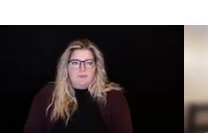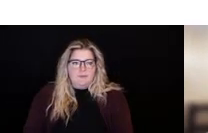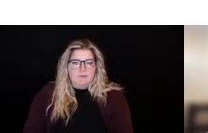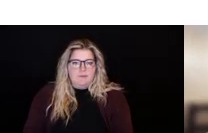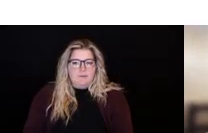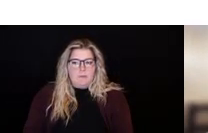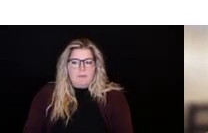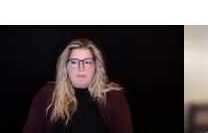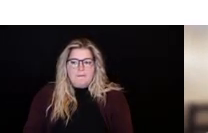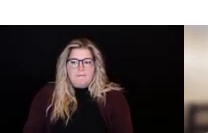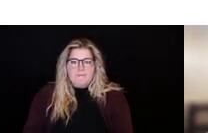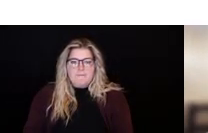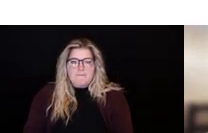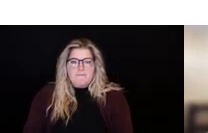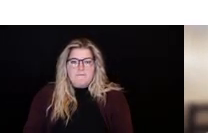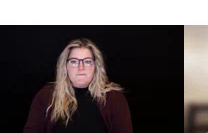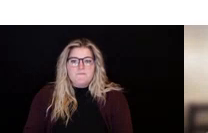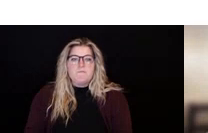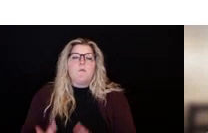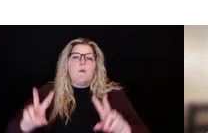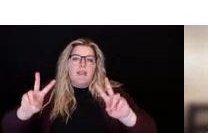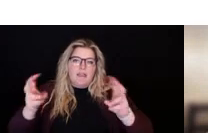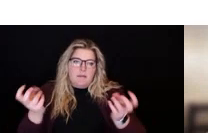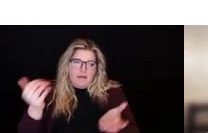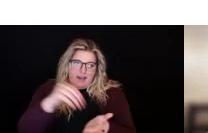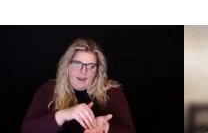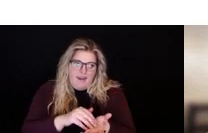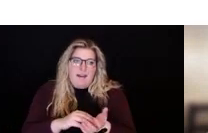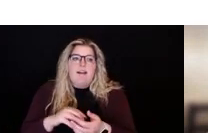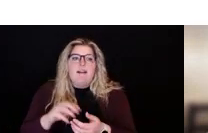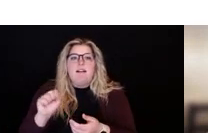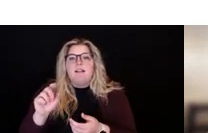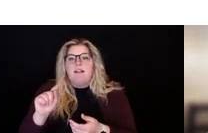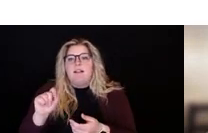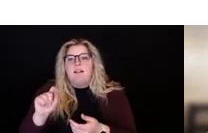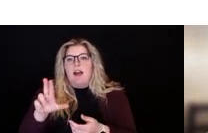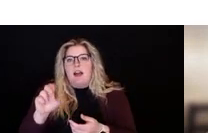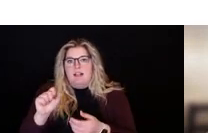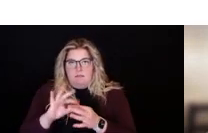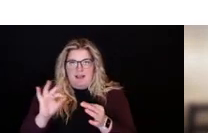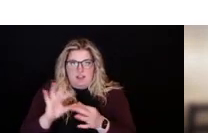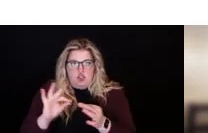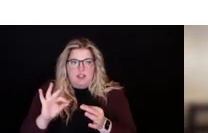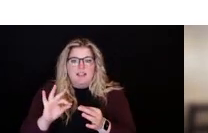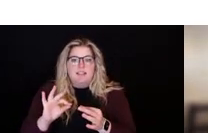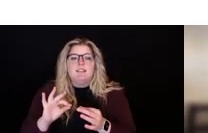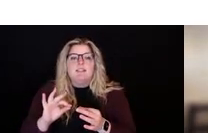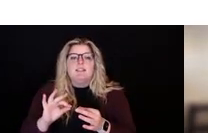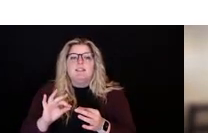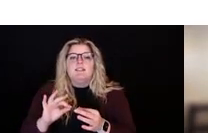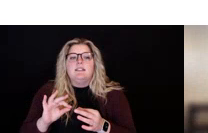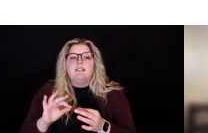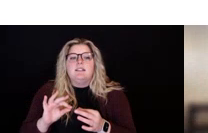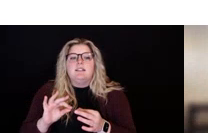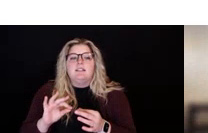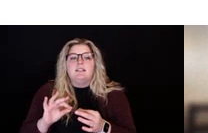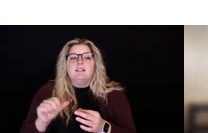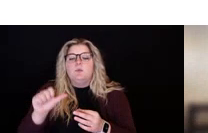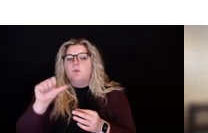And in keeping with the theme of this section, status messages was not introduced to or added to the ARIA specification when it became